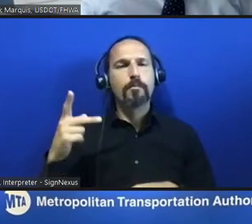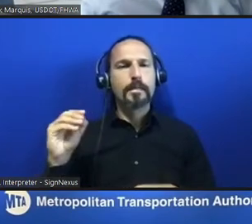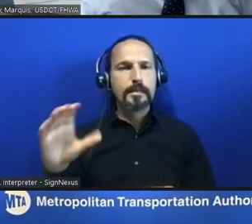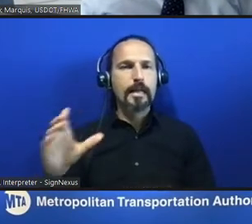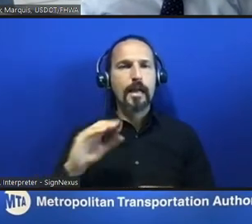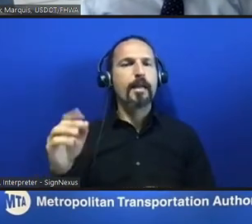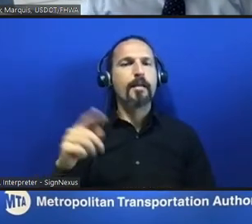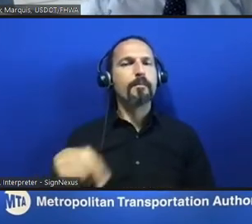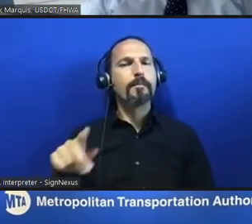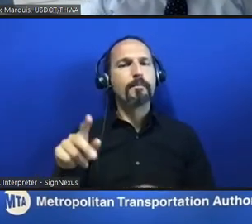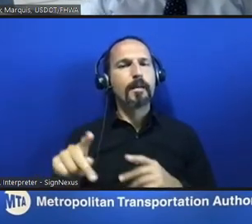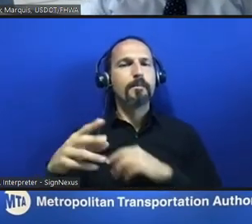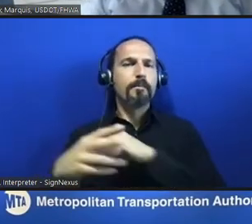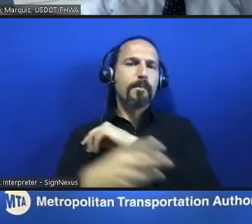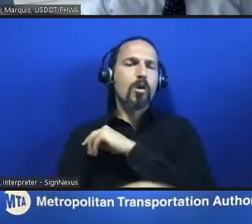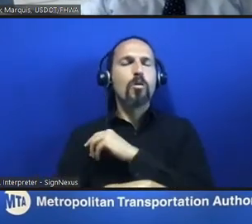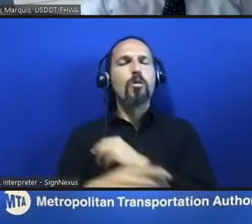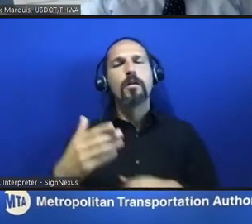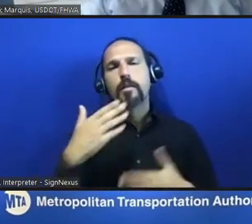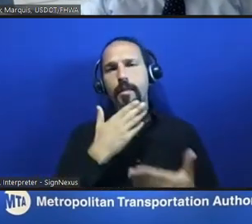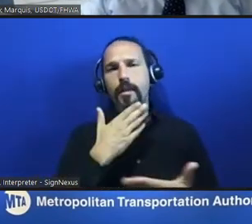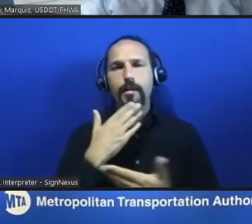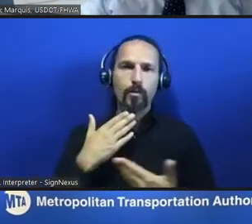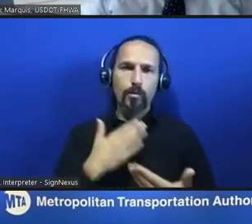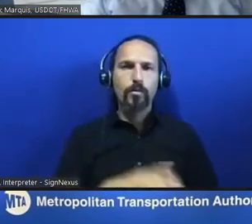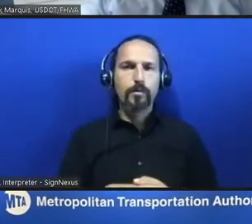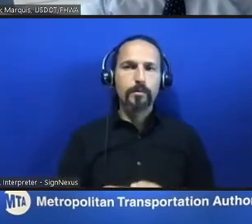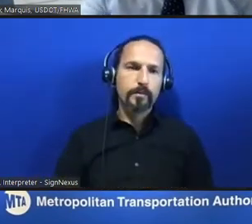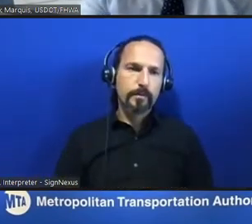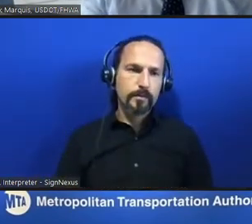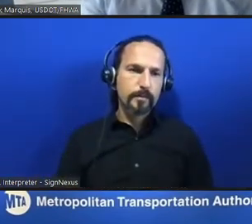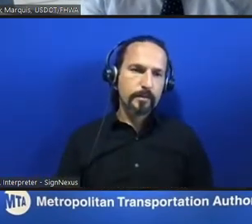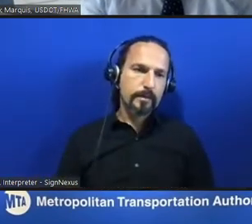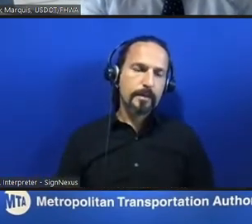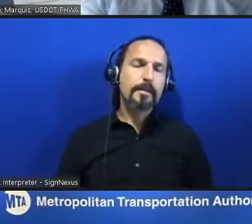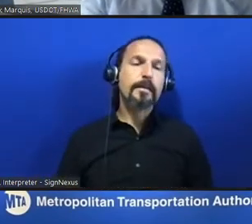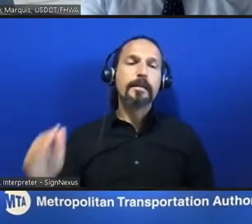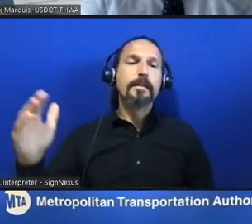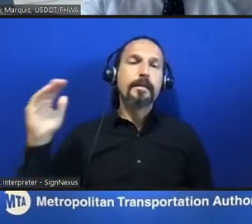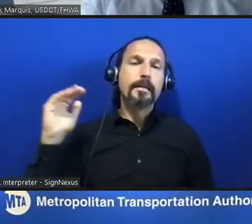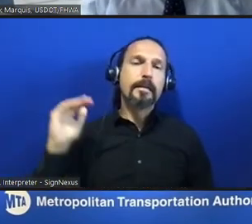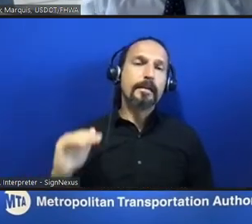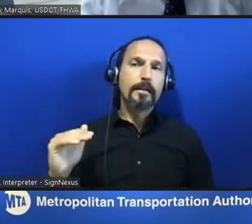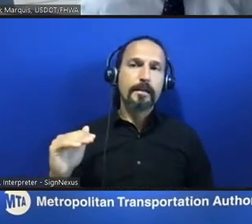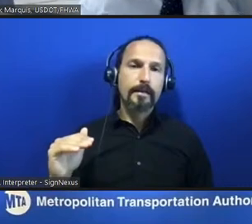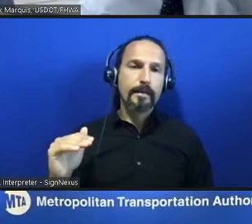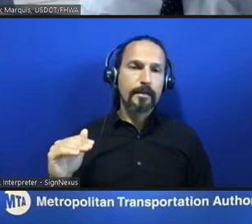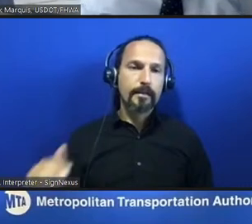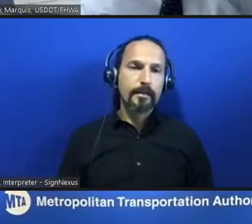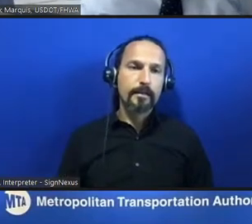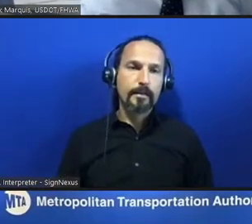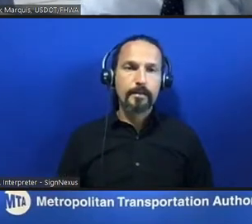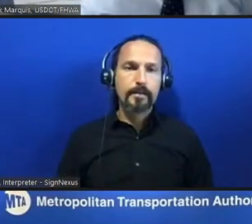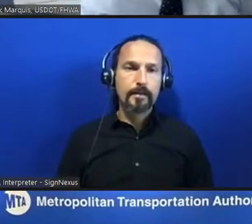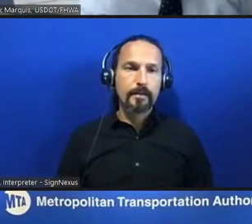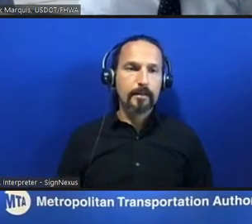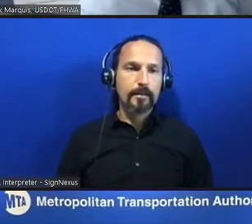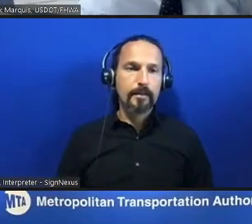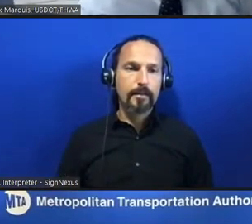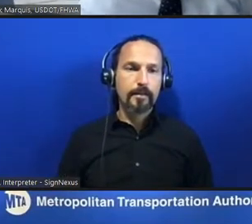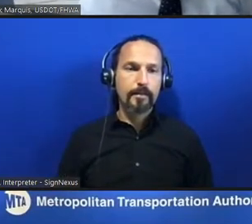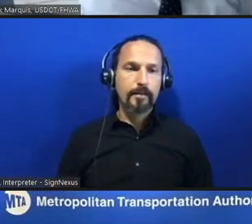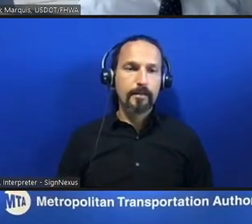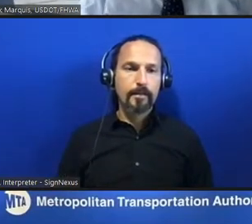disadvantaged people thank you thank you our next speaker is